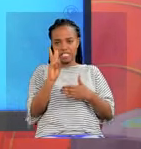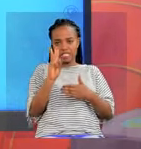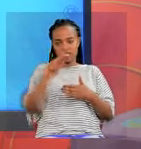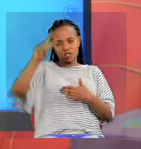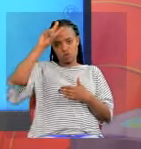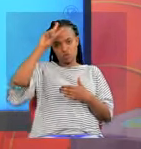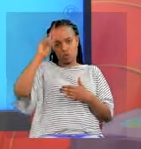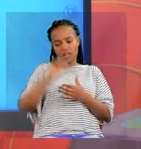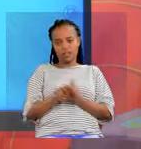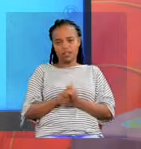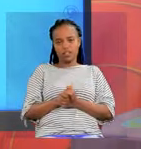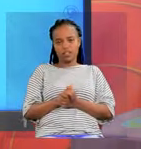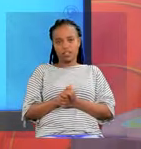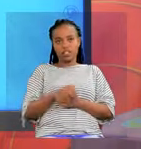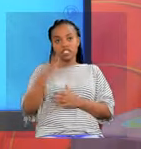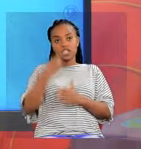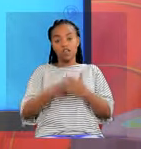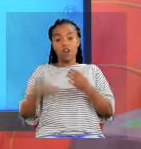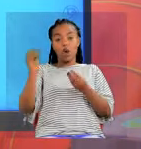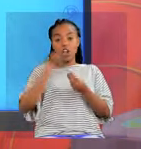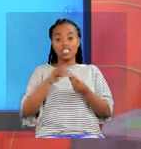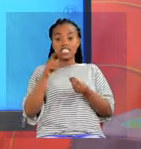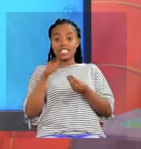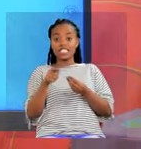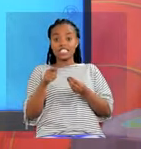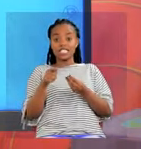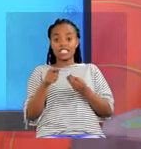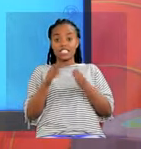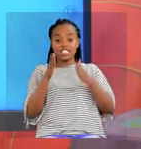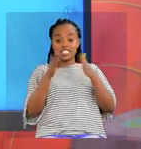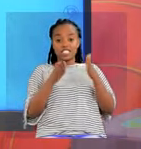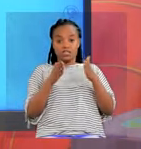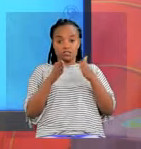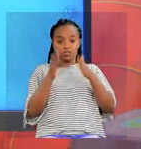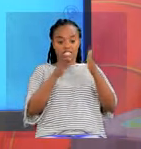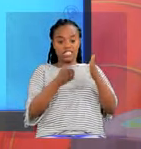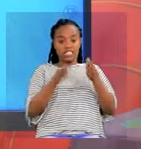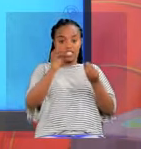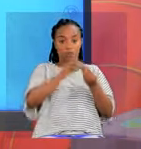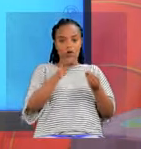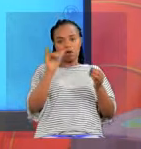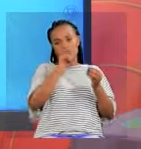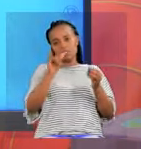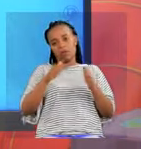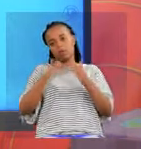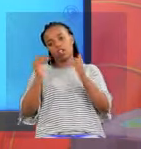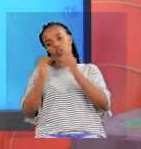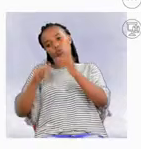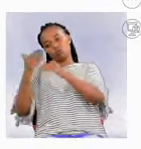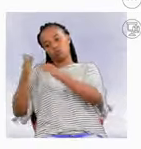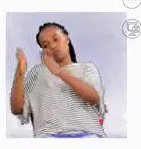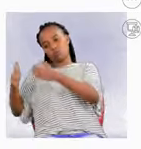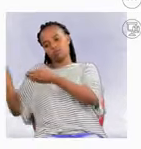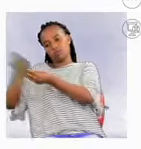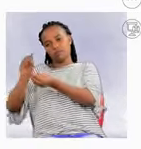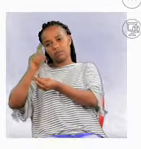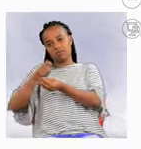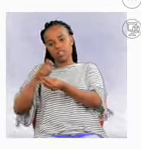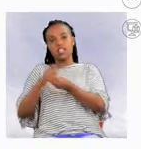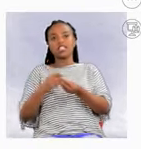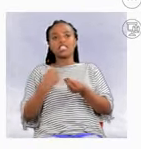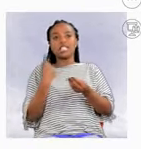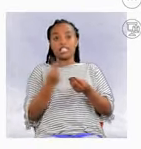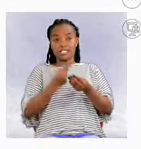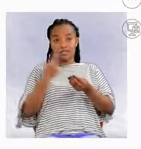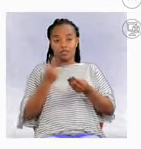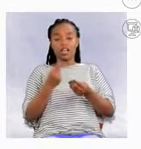squared. The value added in this side must also be added on the other side. Therefore, here, this implies